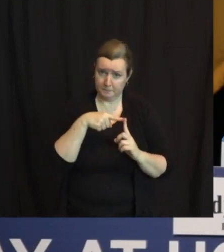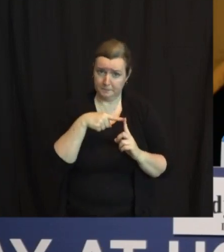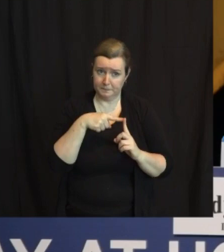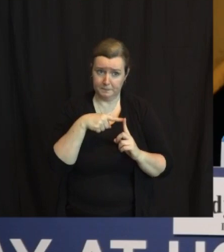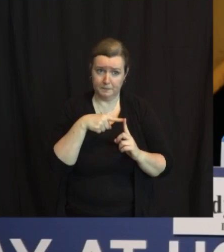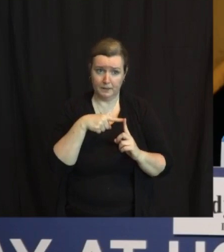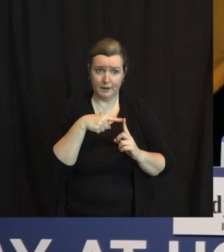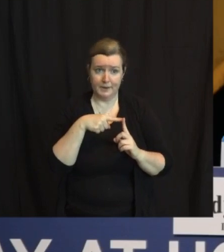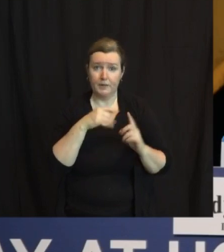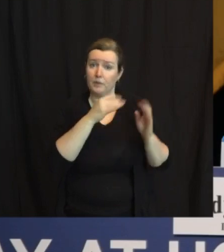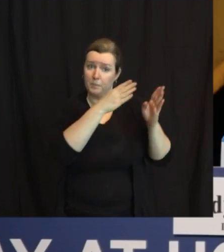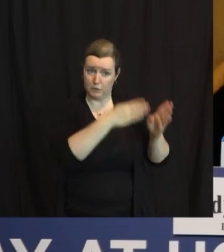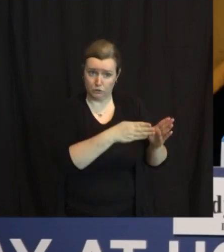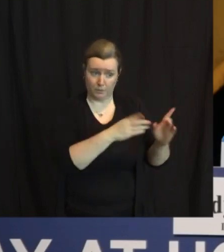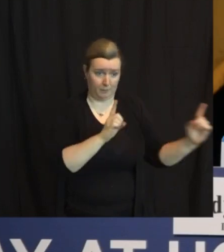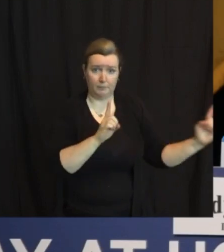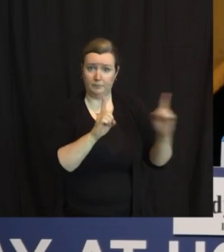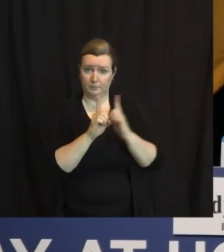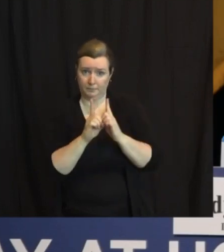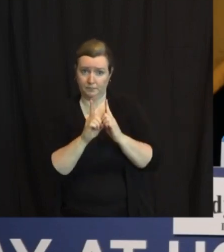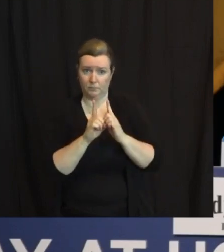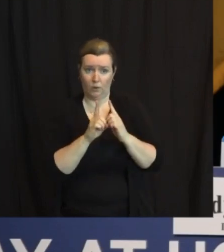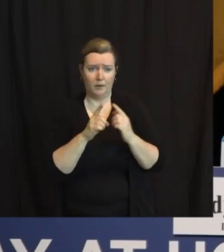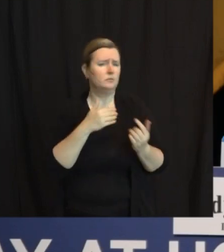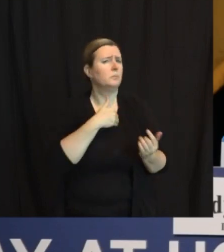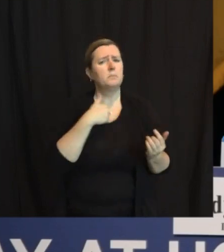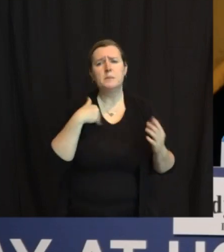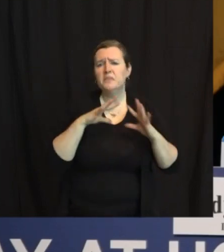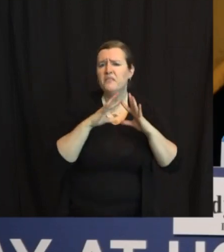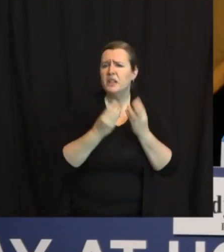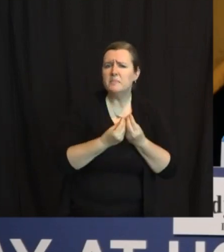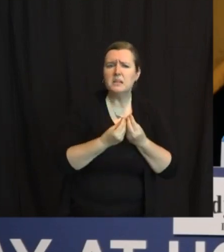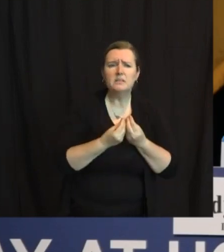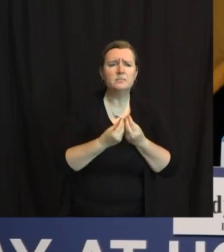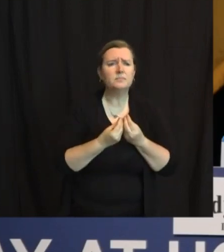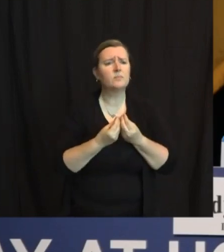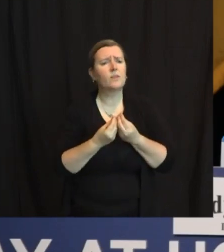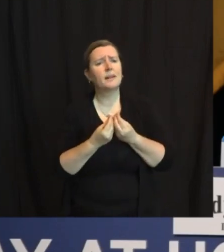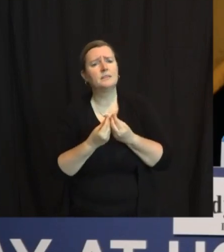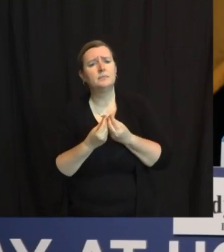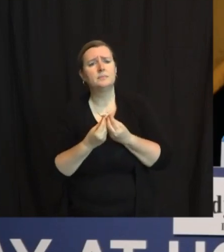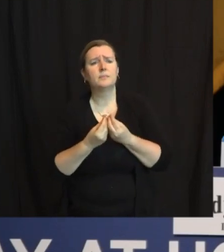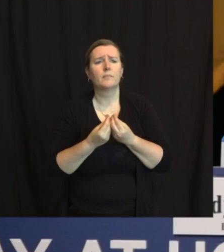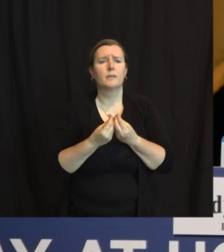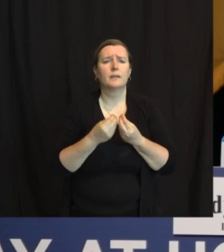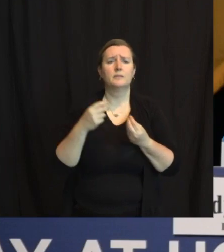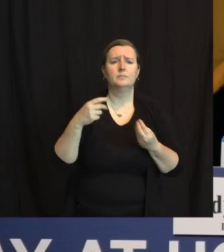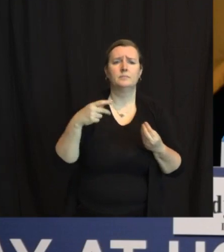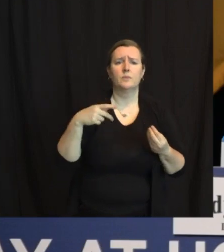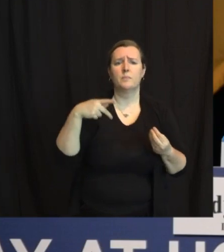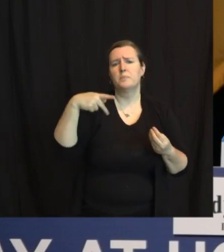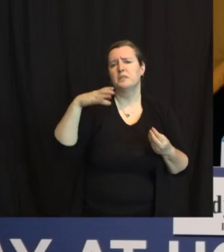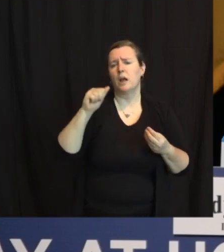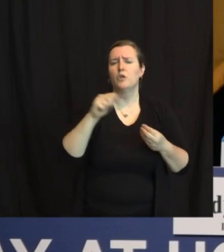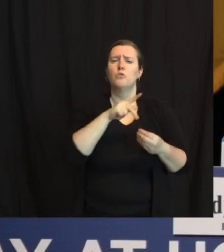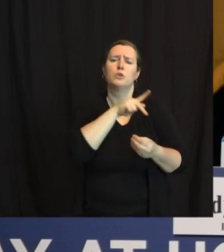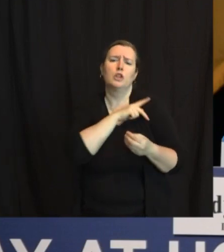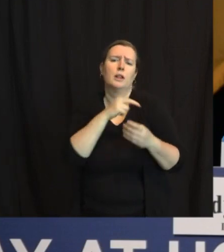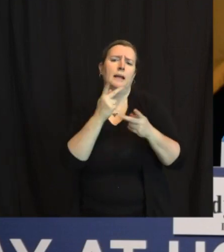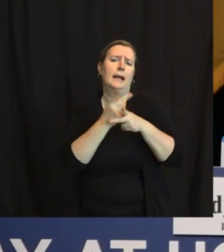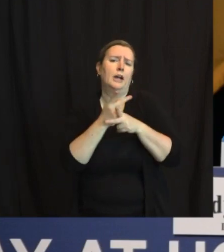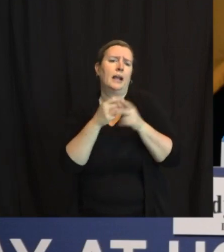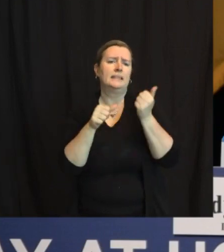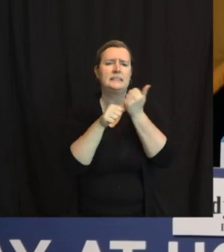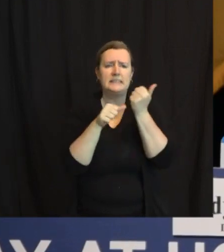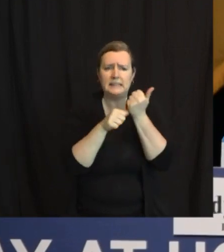support person may be a family member, a personal care assistant, or another disability service provider.